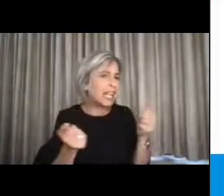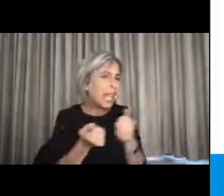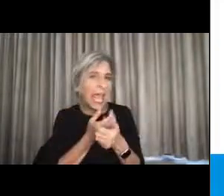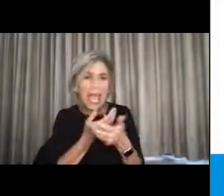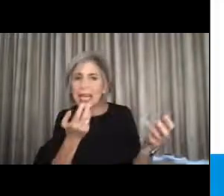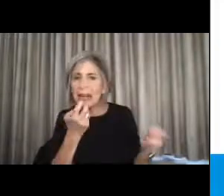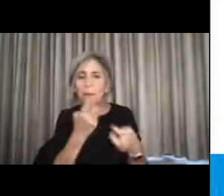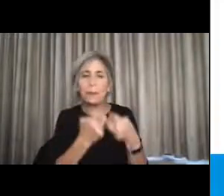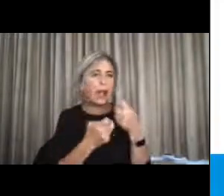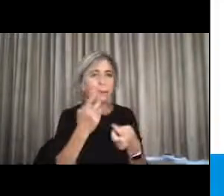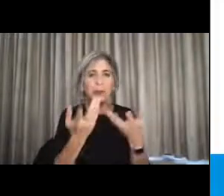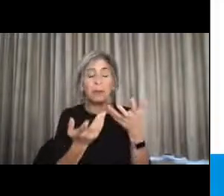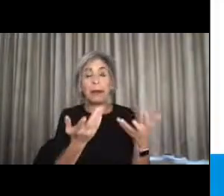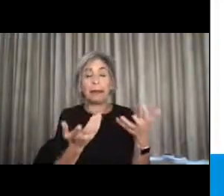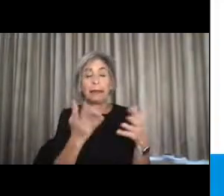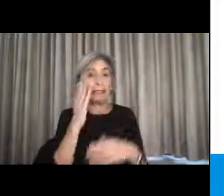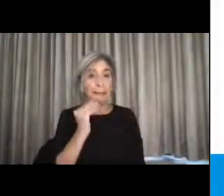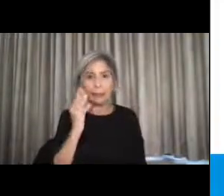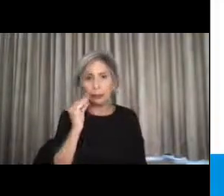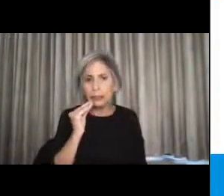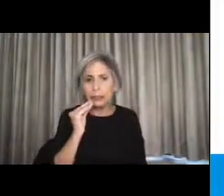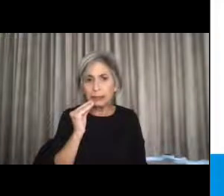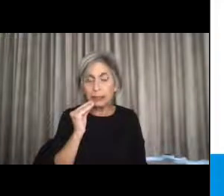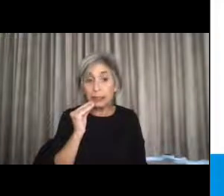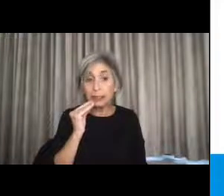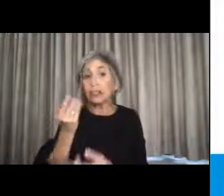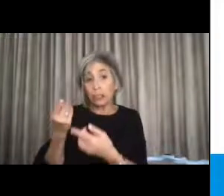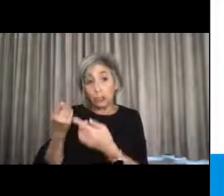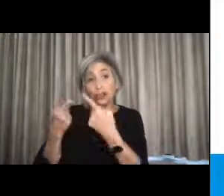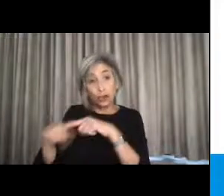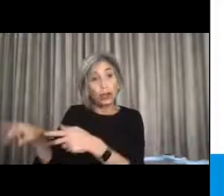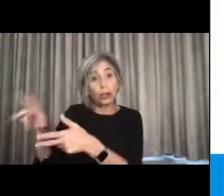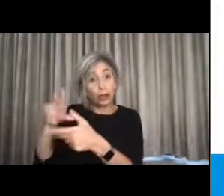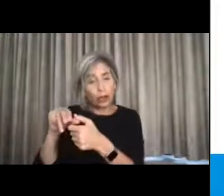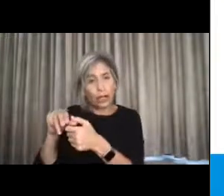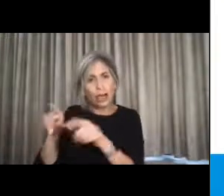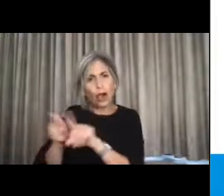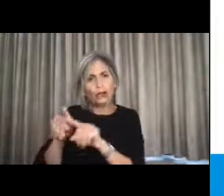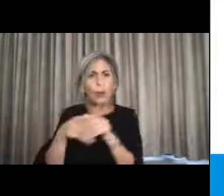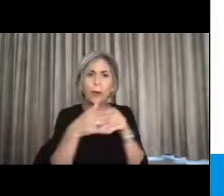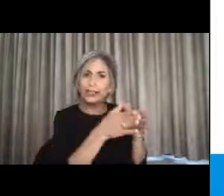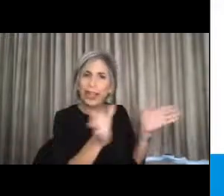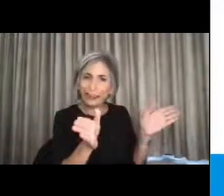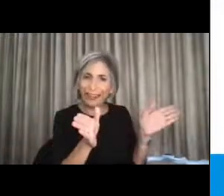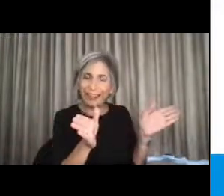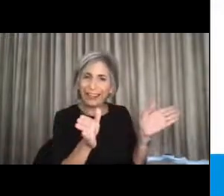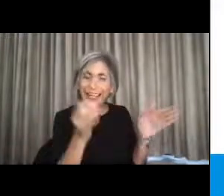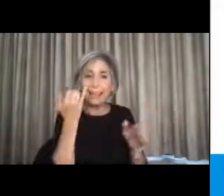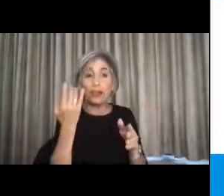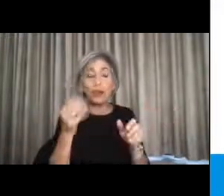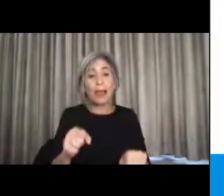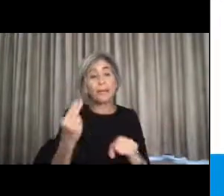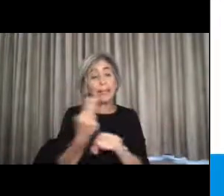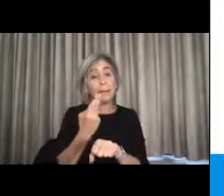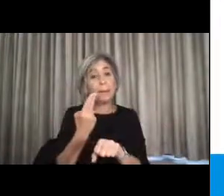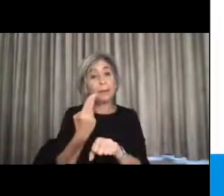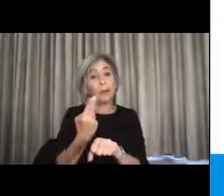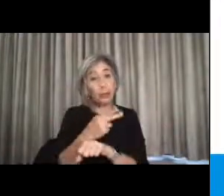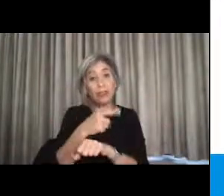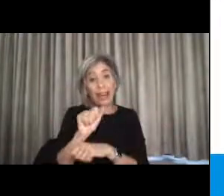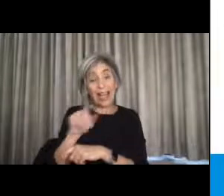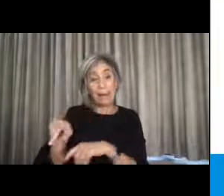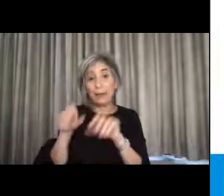problems that you might encounter, not only during a storm, but just in general. If you have the ability to utilize that app to